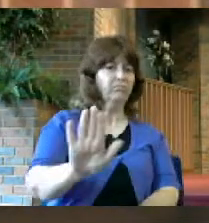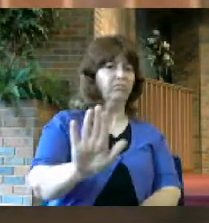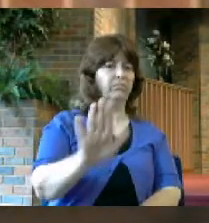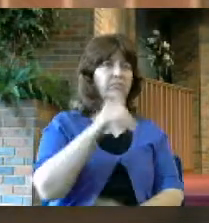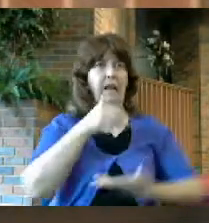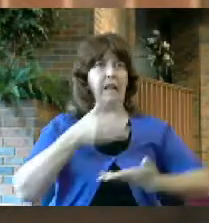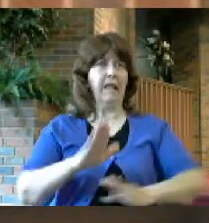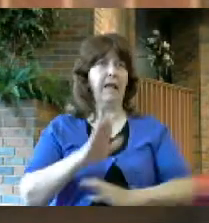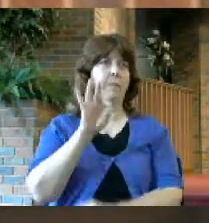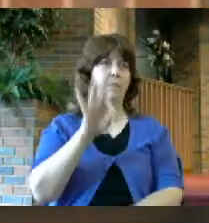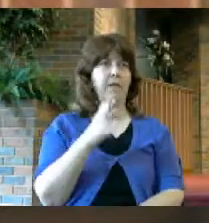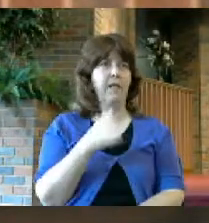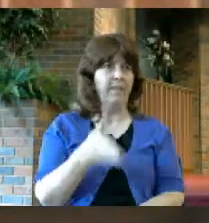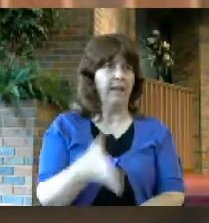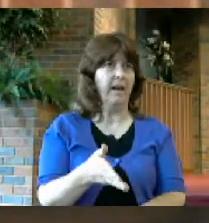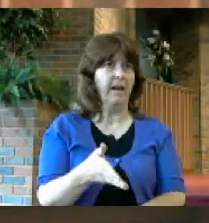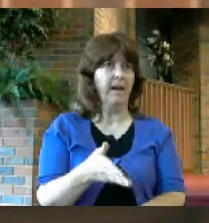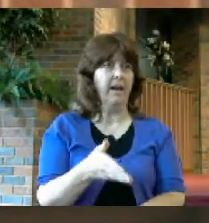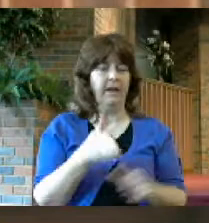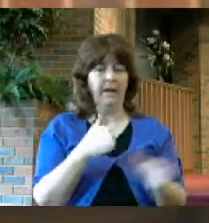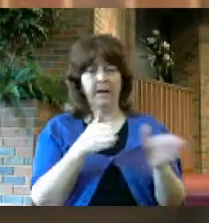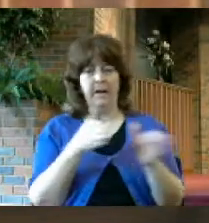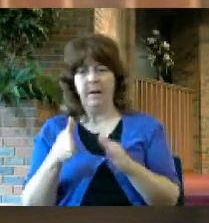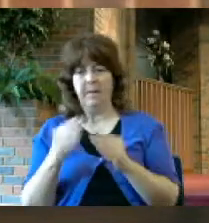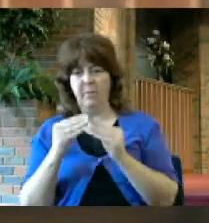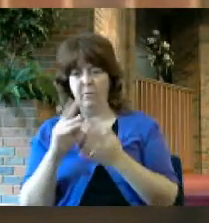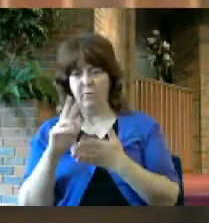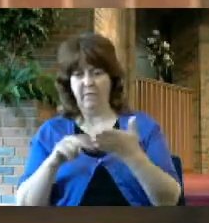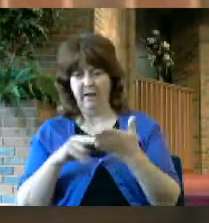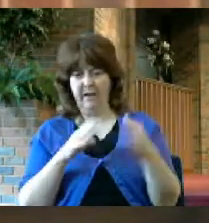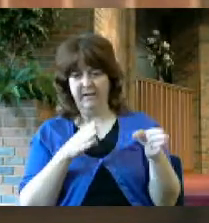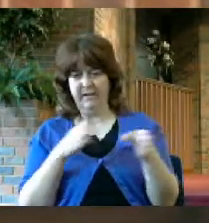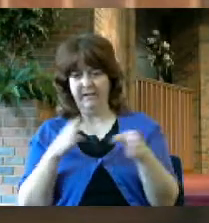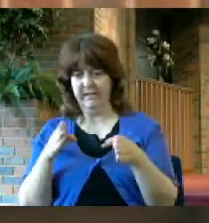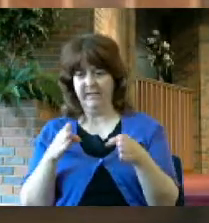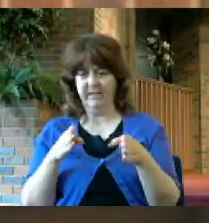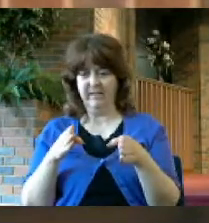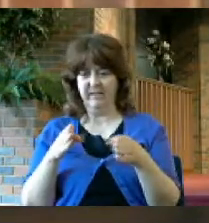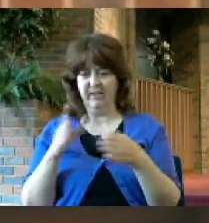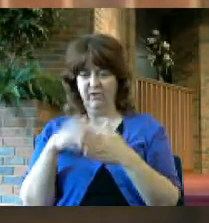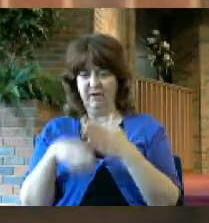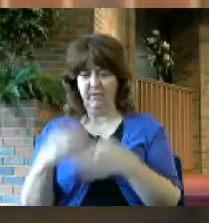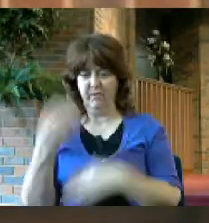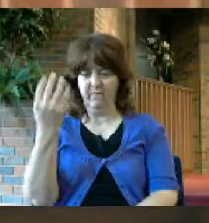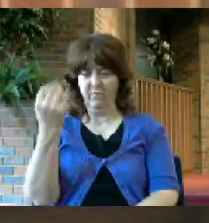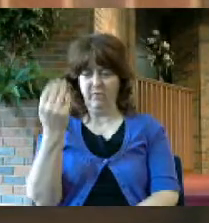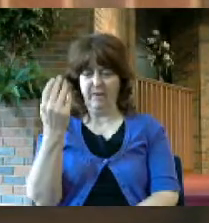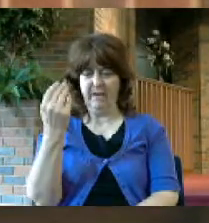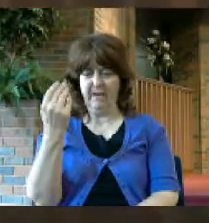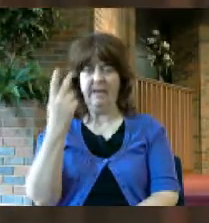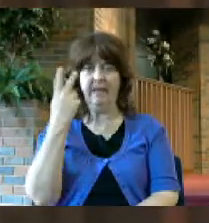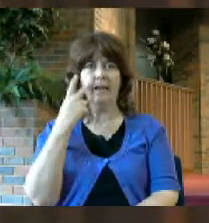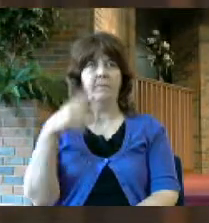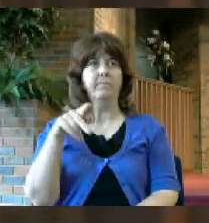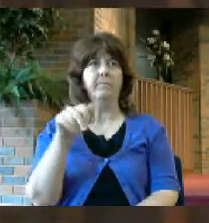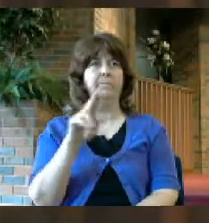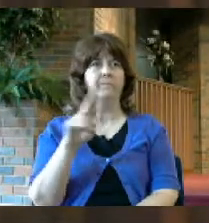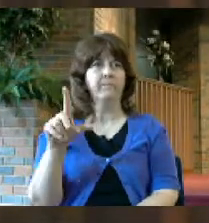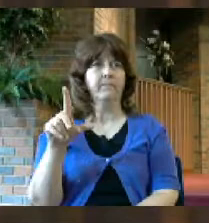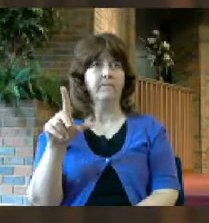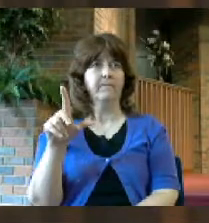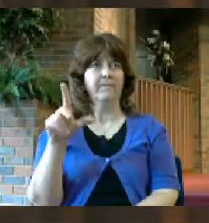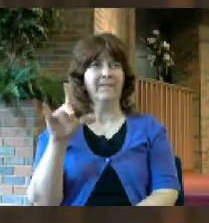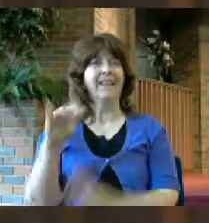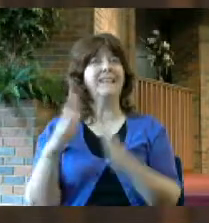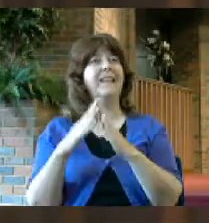A little farther we go along, chapter 14, and we find Paul in the city of Lystra. And now there